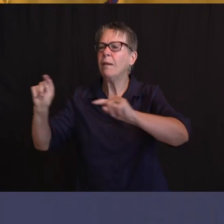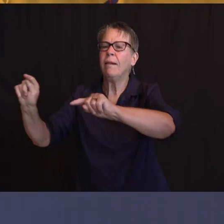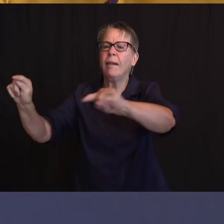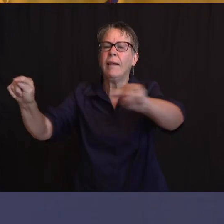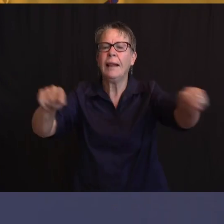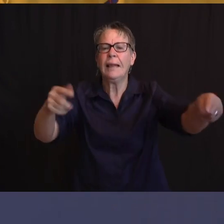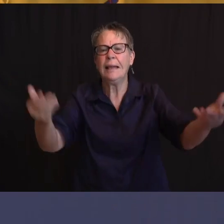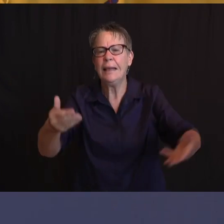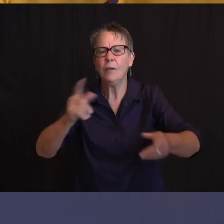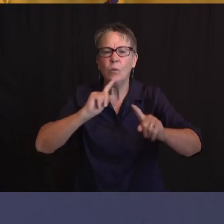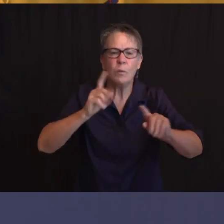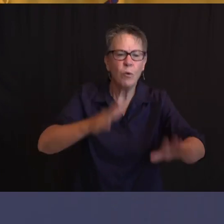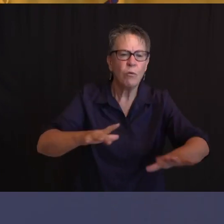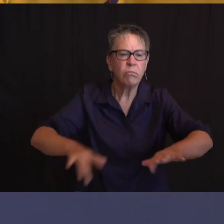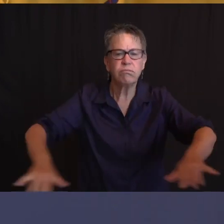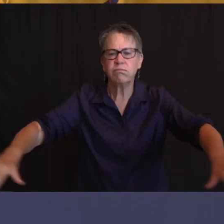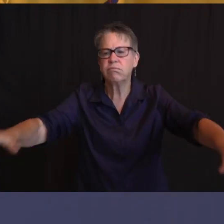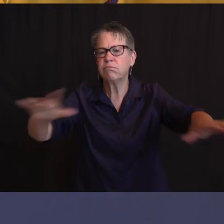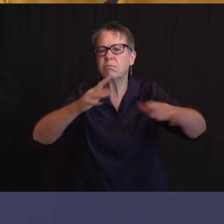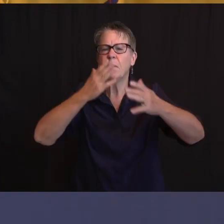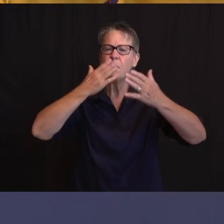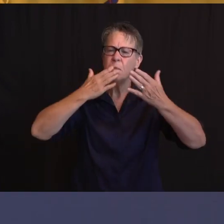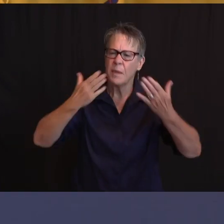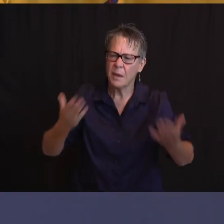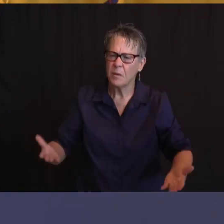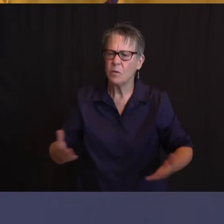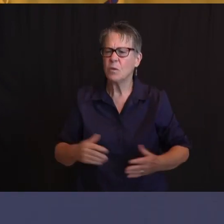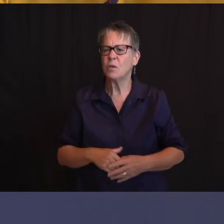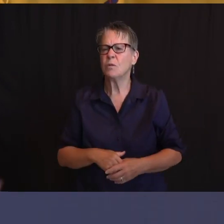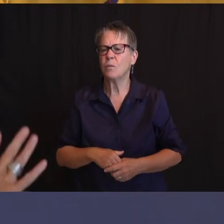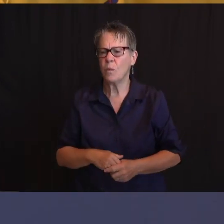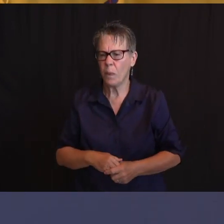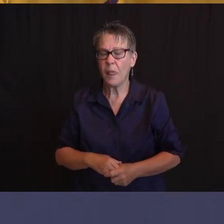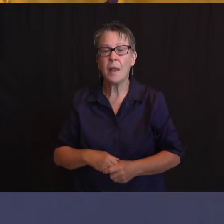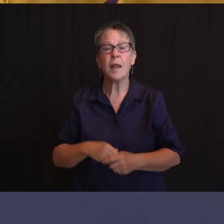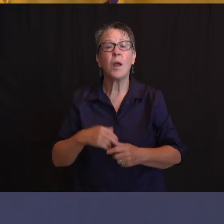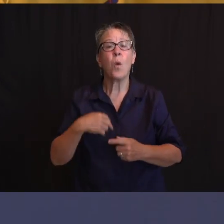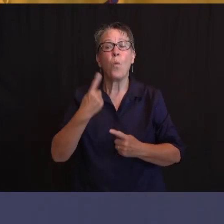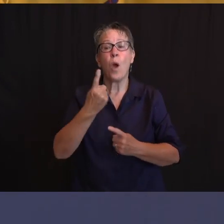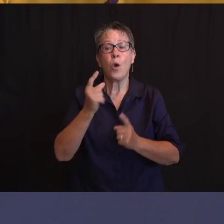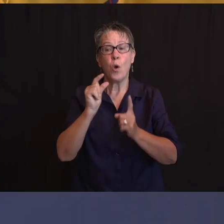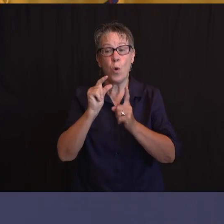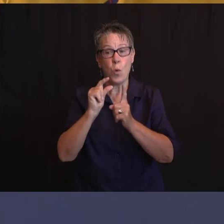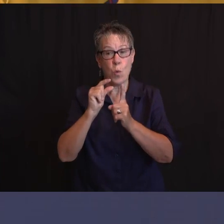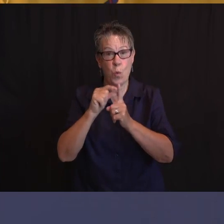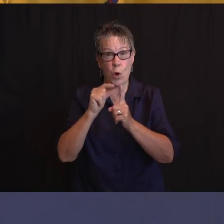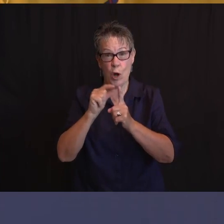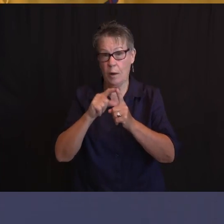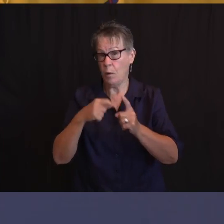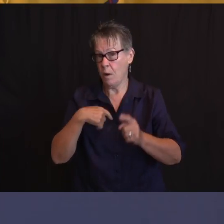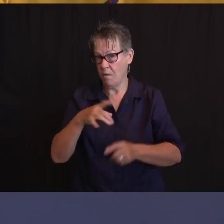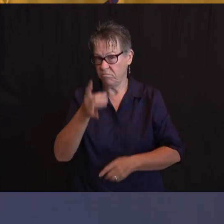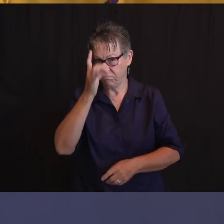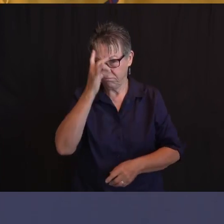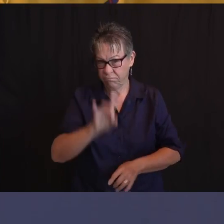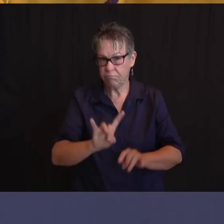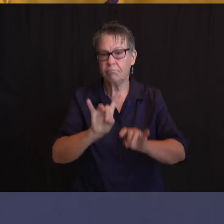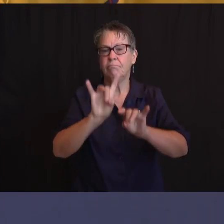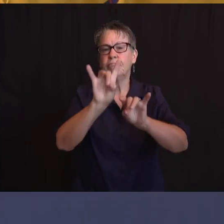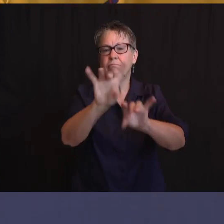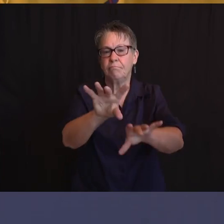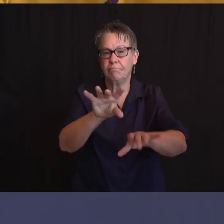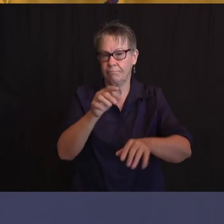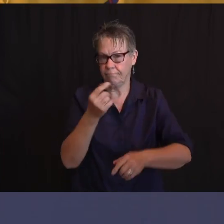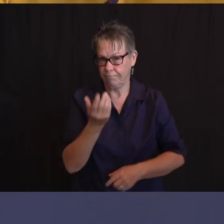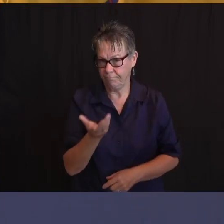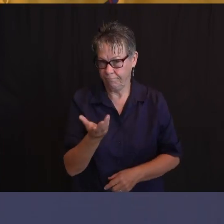to leave with is the weekend. It should be a good one. Knock on wood. Please be safe. So I don't mean just